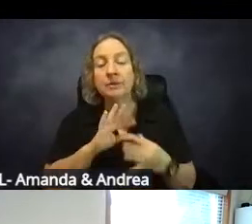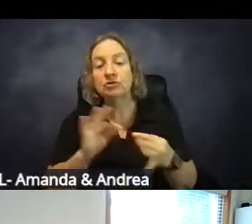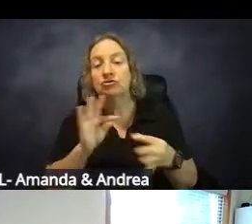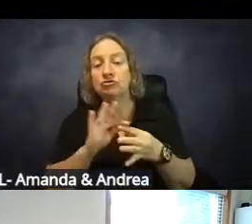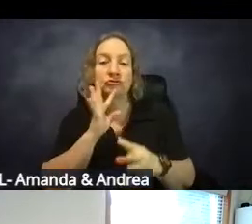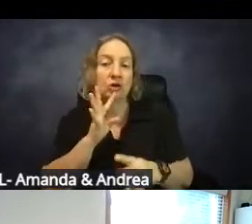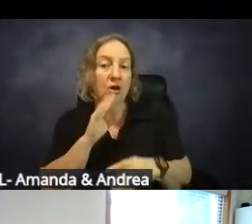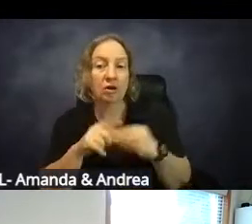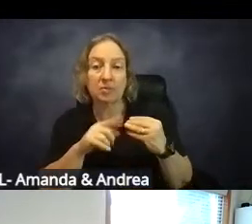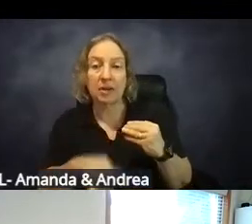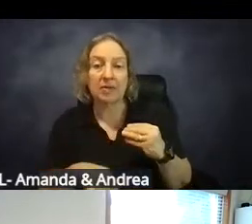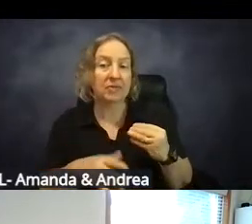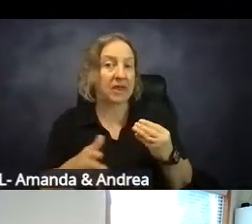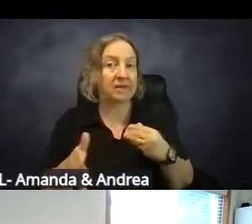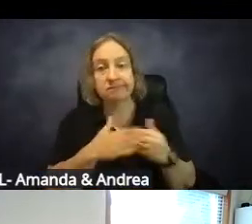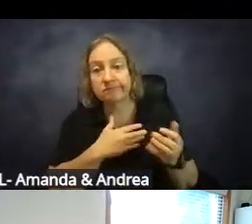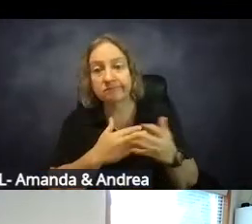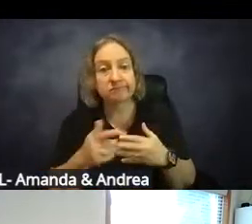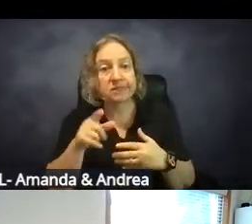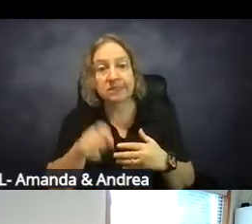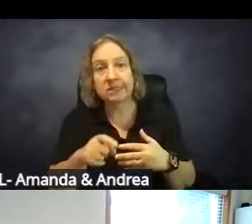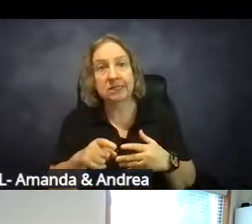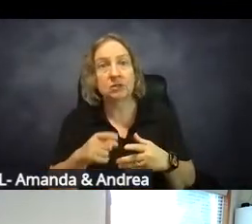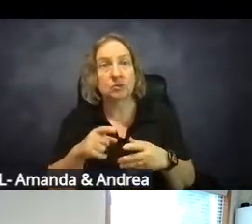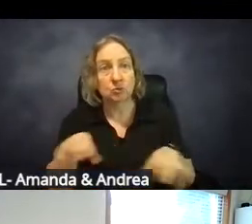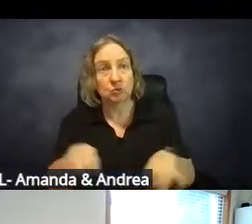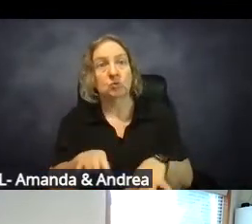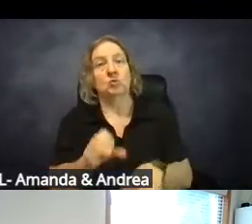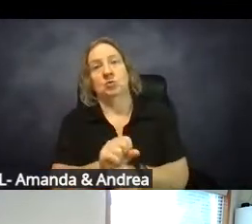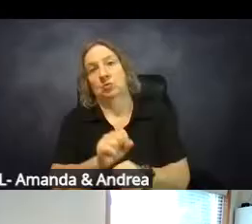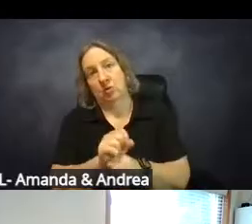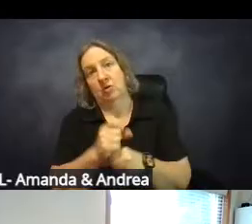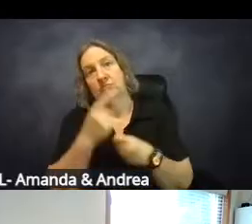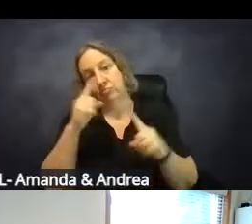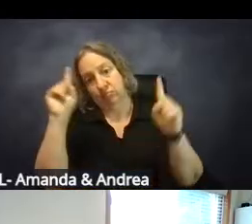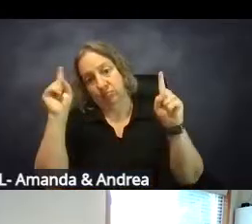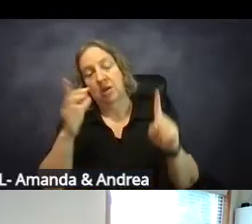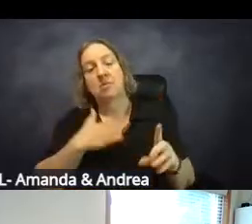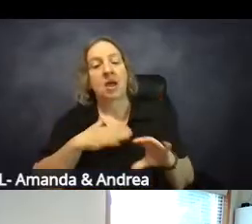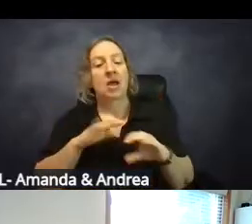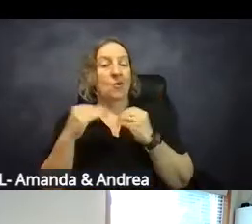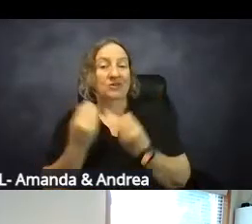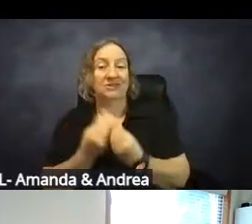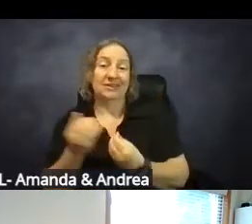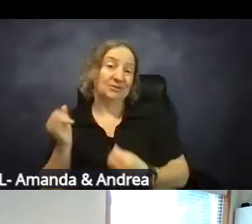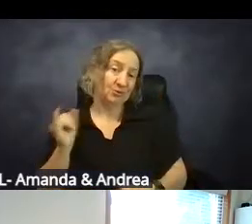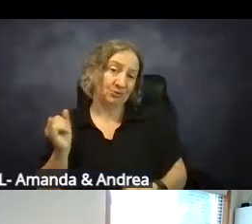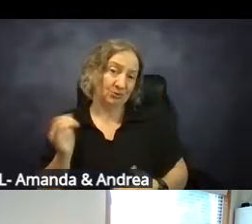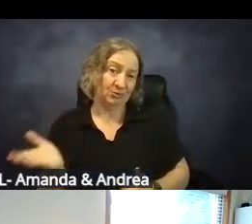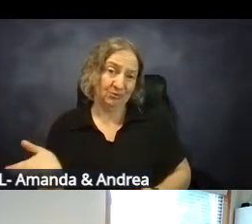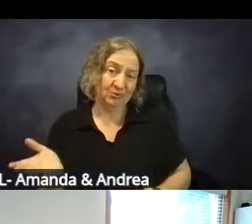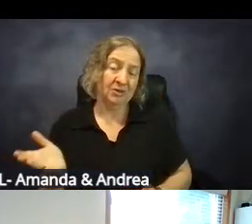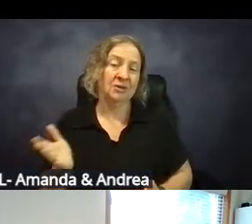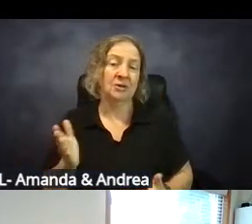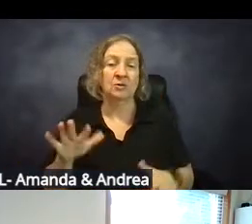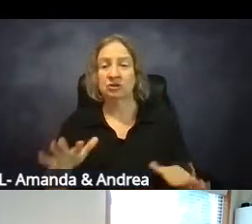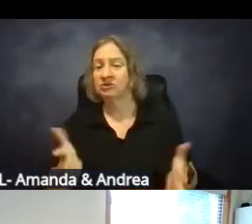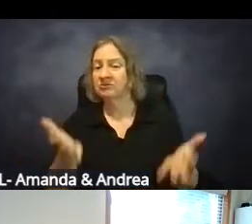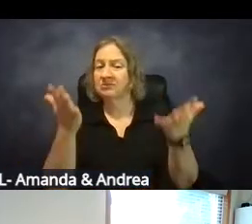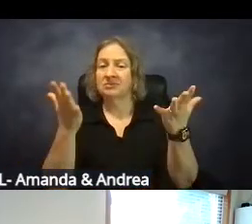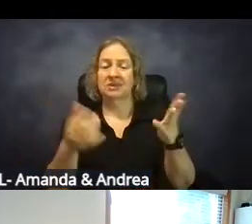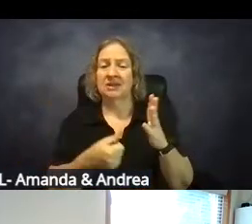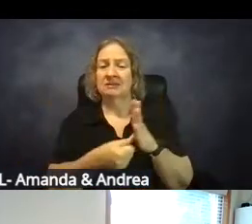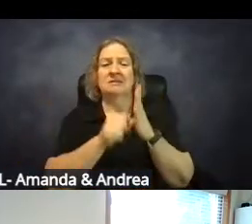that in whatever way is needed to get this work done. And my organization as well. So I just to elevate that,